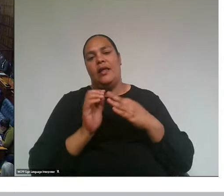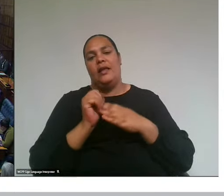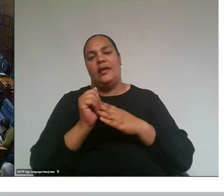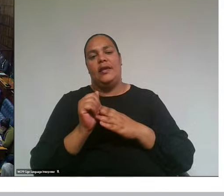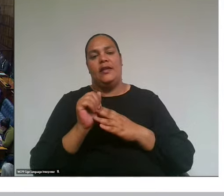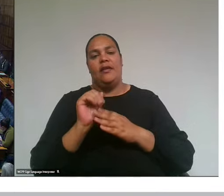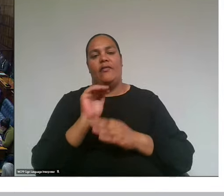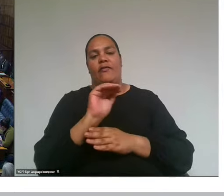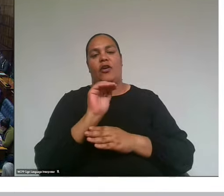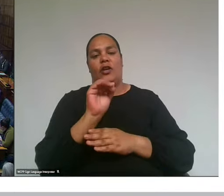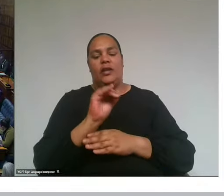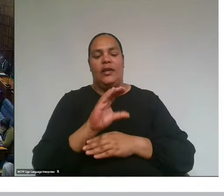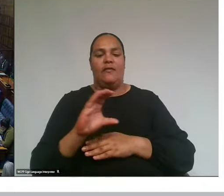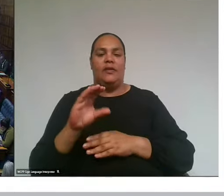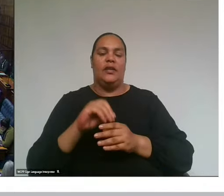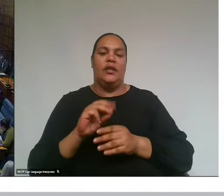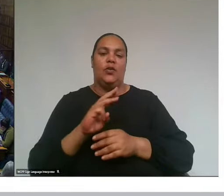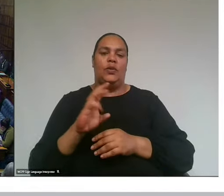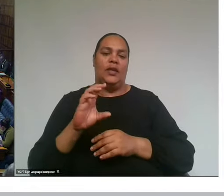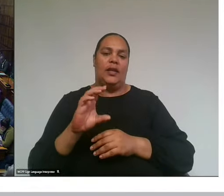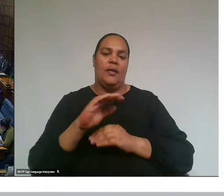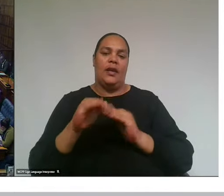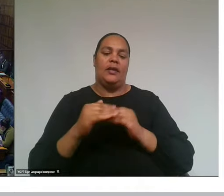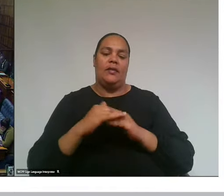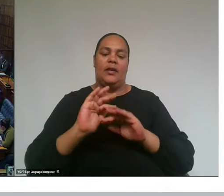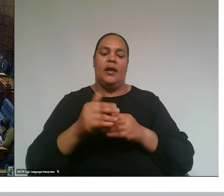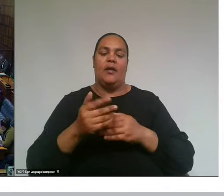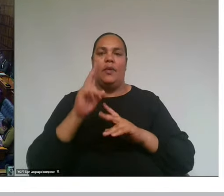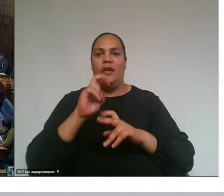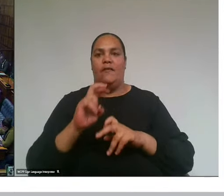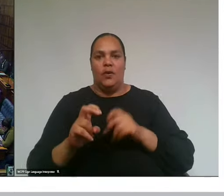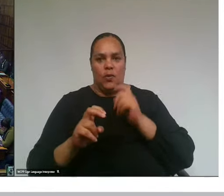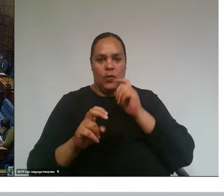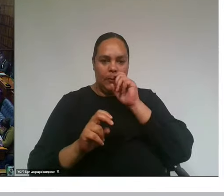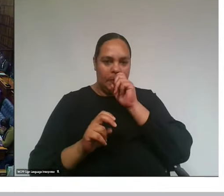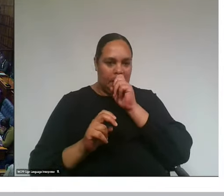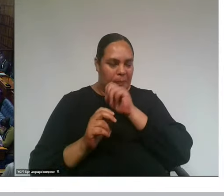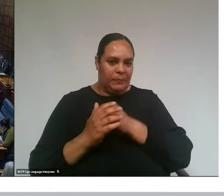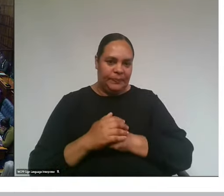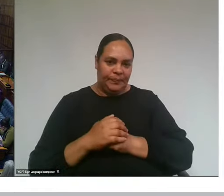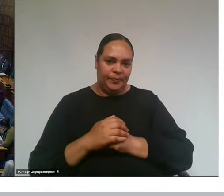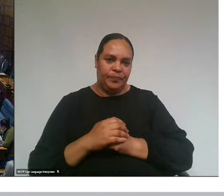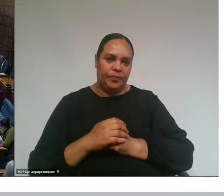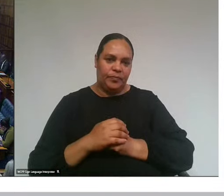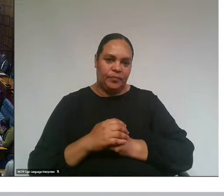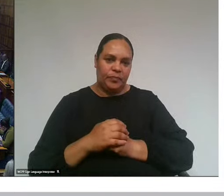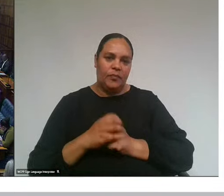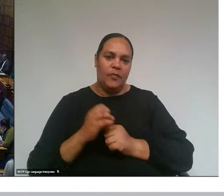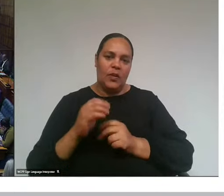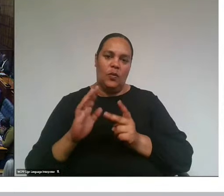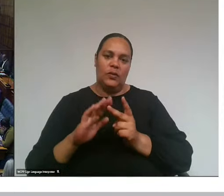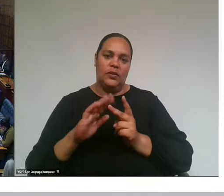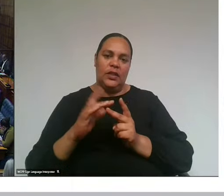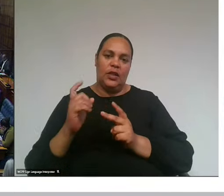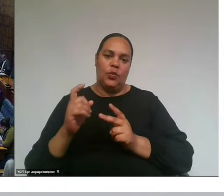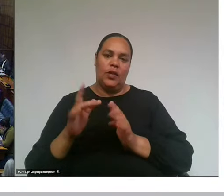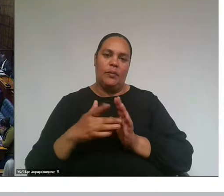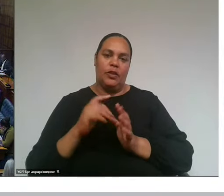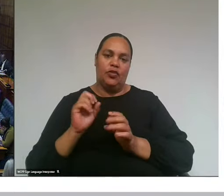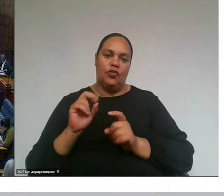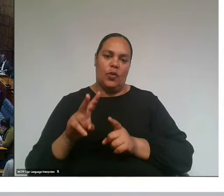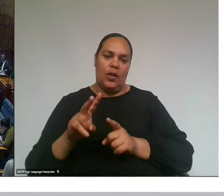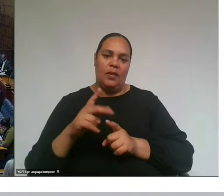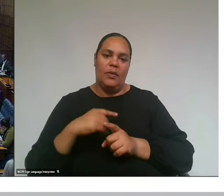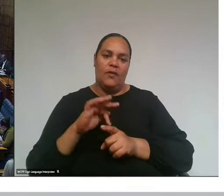investors in the Western Cape for the period under under review good so then the the second one on page 12 I'm